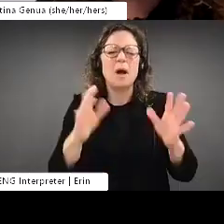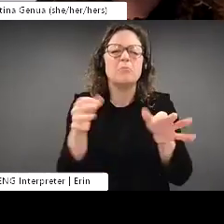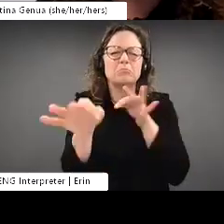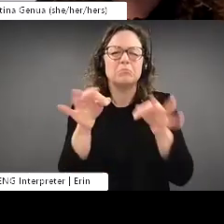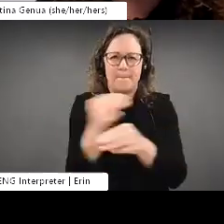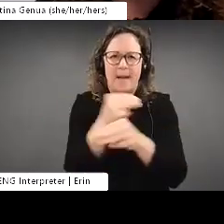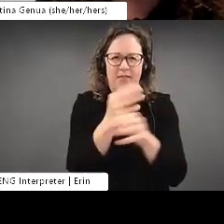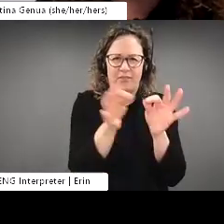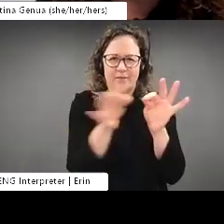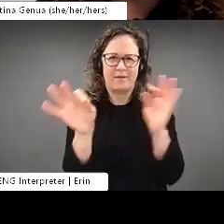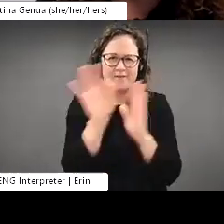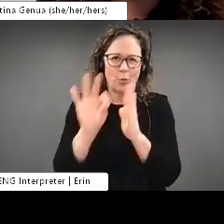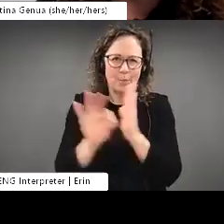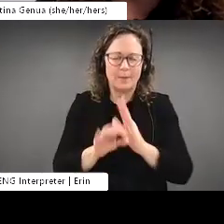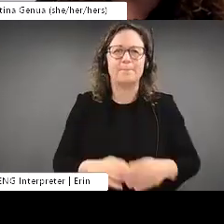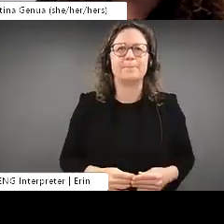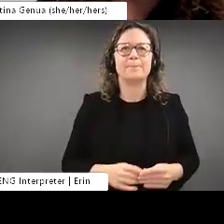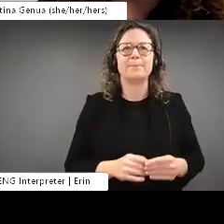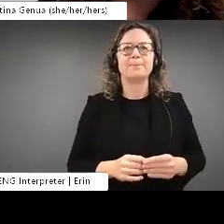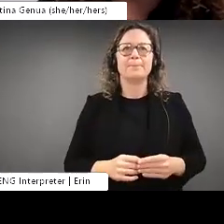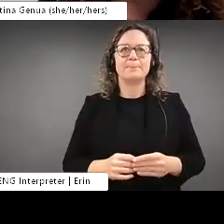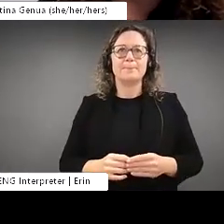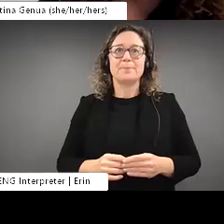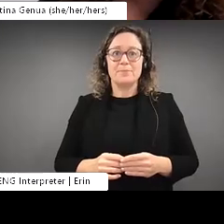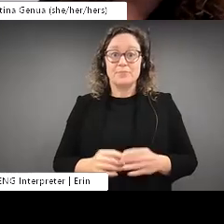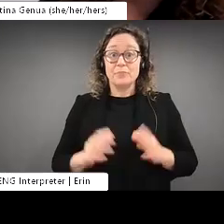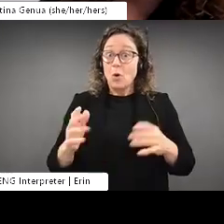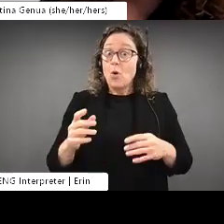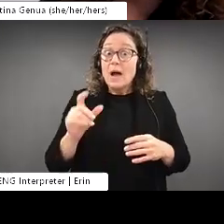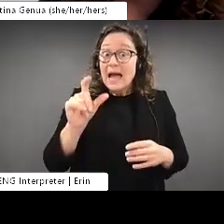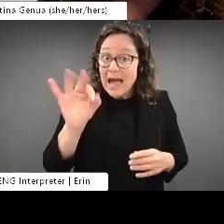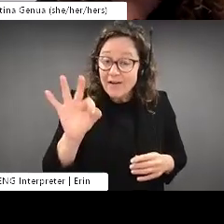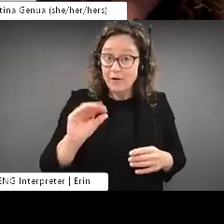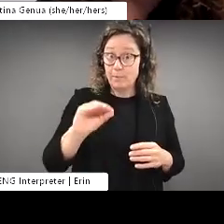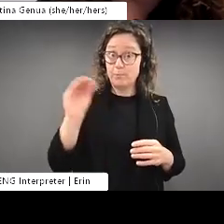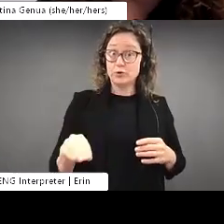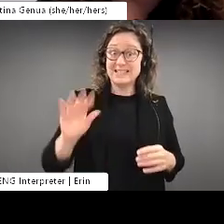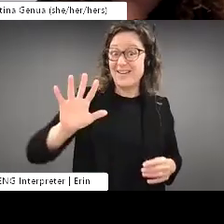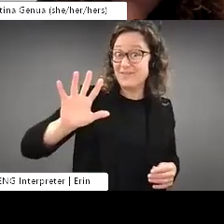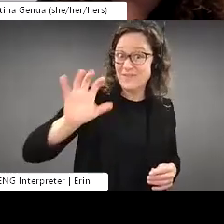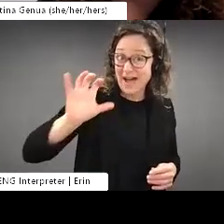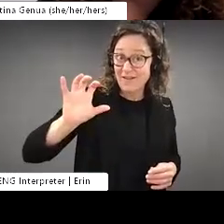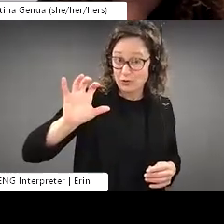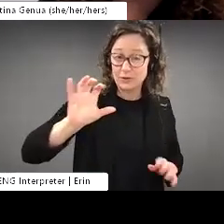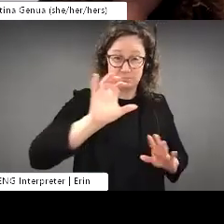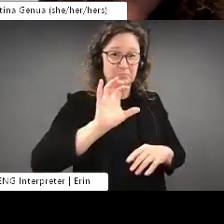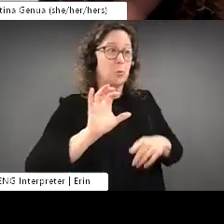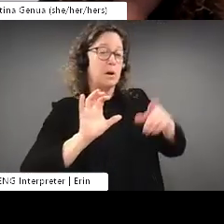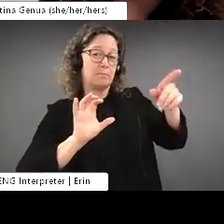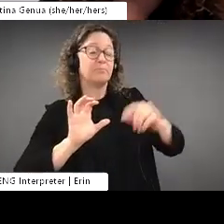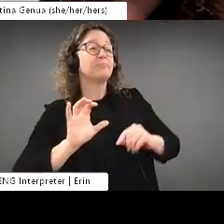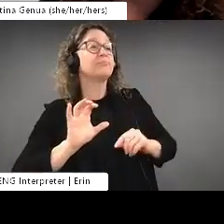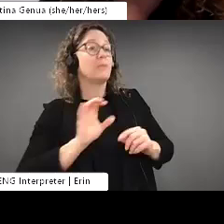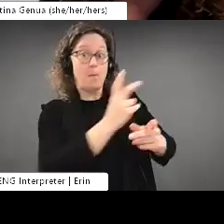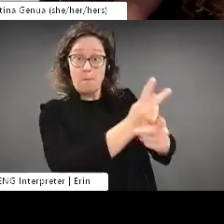So if we start off with the percentage of 500, we borrowed the original amount,